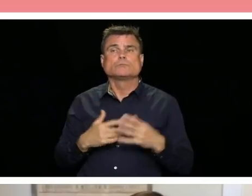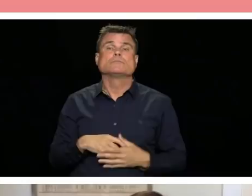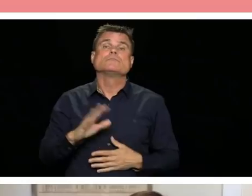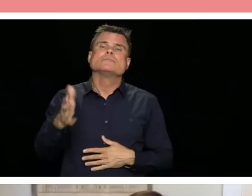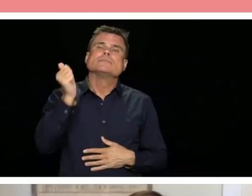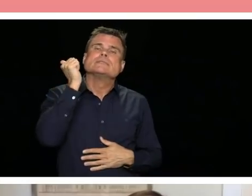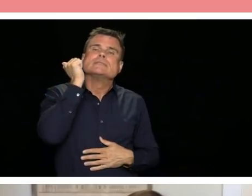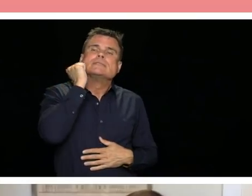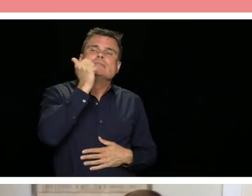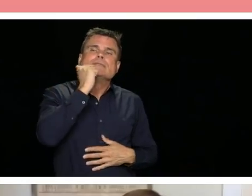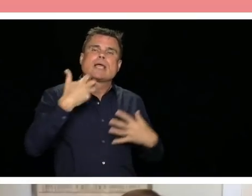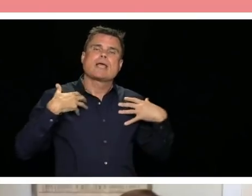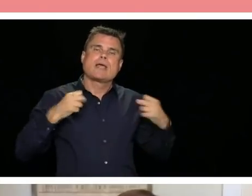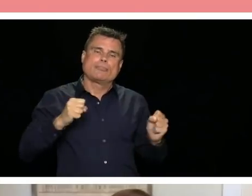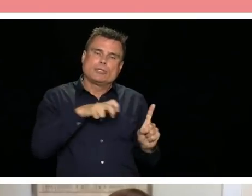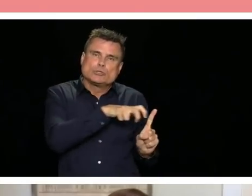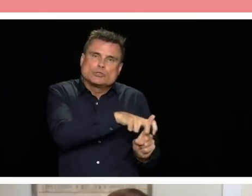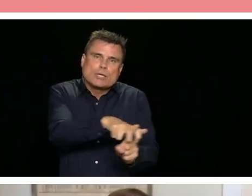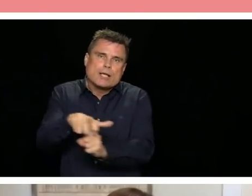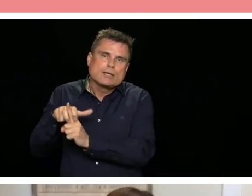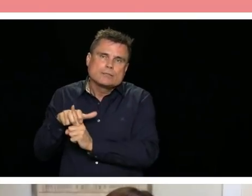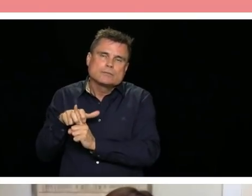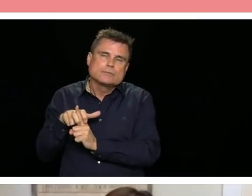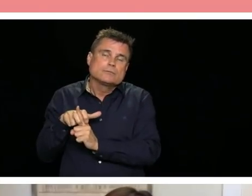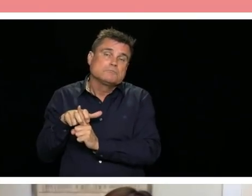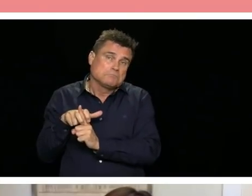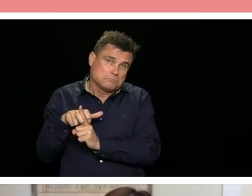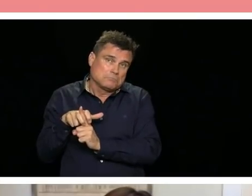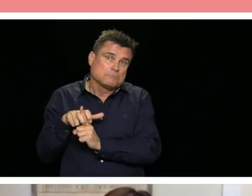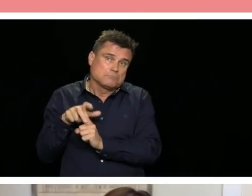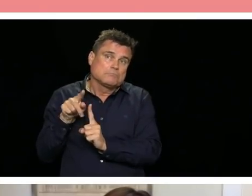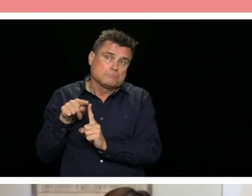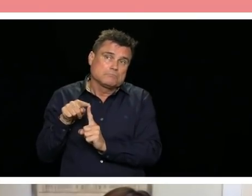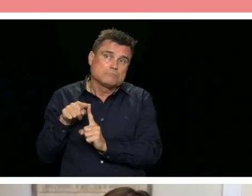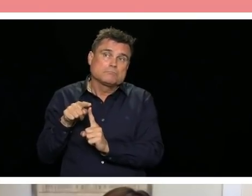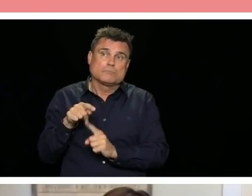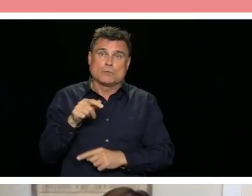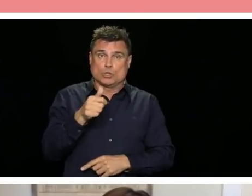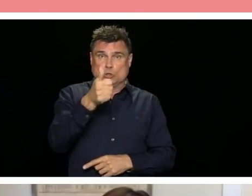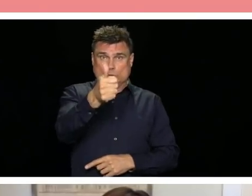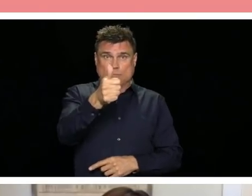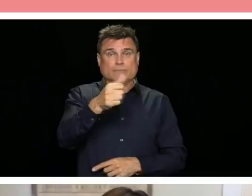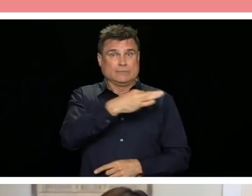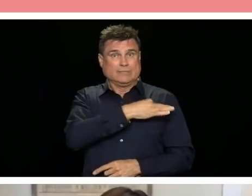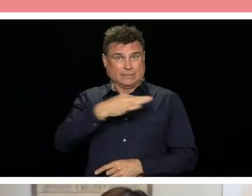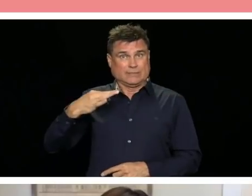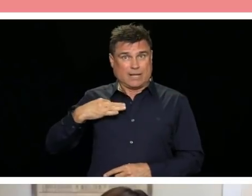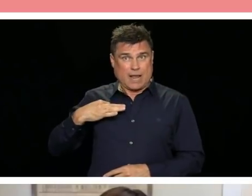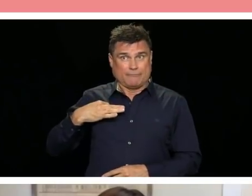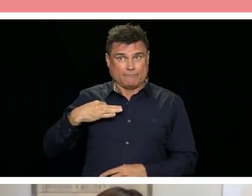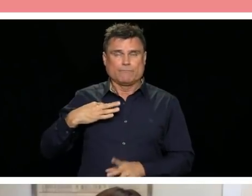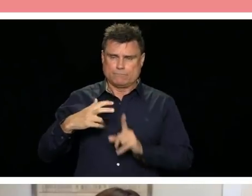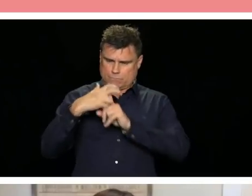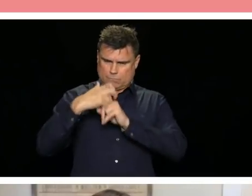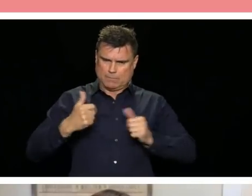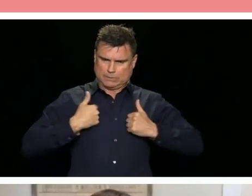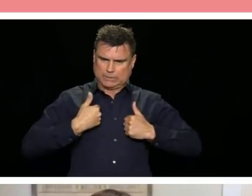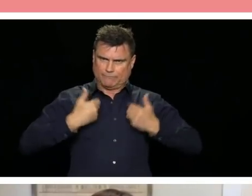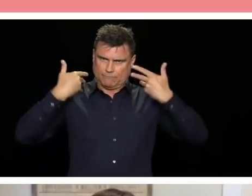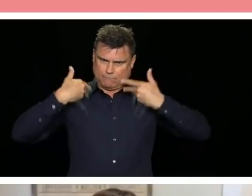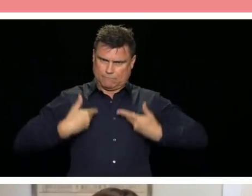ask the question, if you're a staff member, am I feeling well today or am I not feeling well? And if you're not feeling well, you should stay